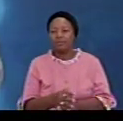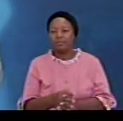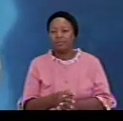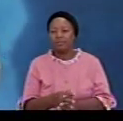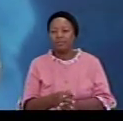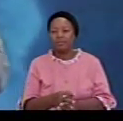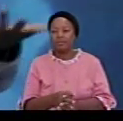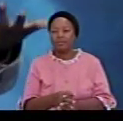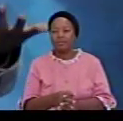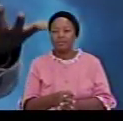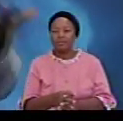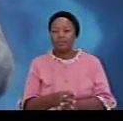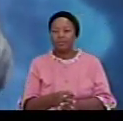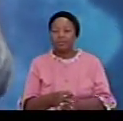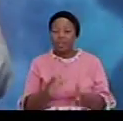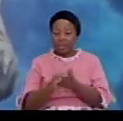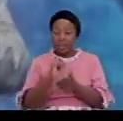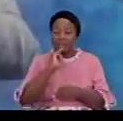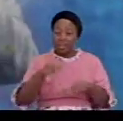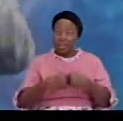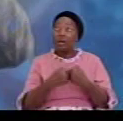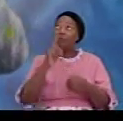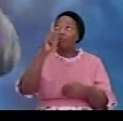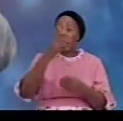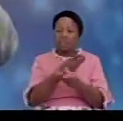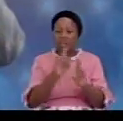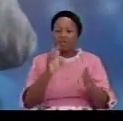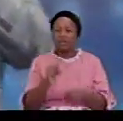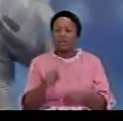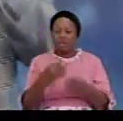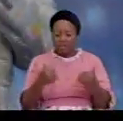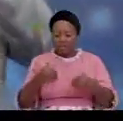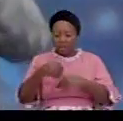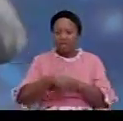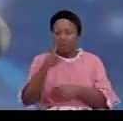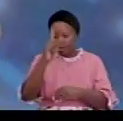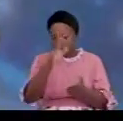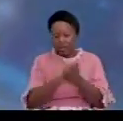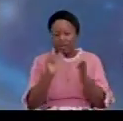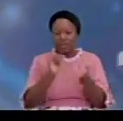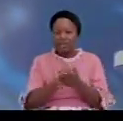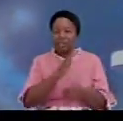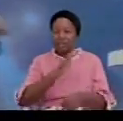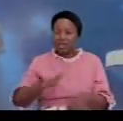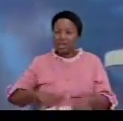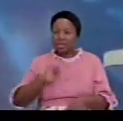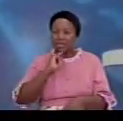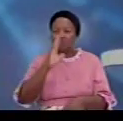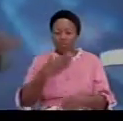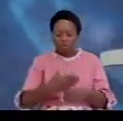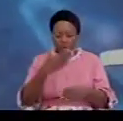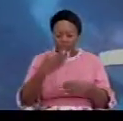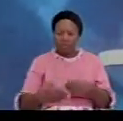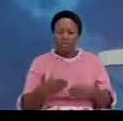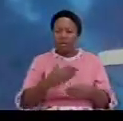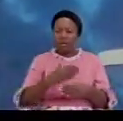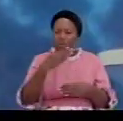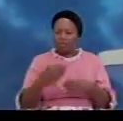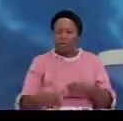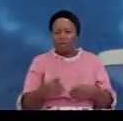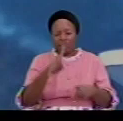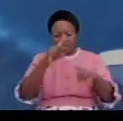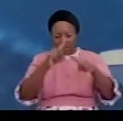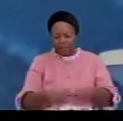healer. That's how he delivers. Tonight, you believe that Christ is your total, complete,